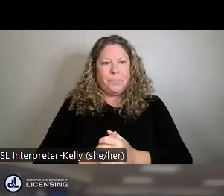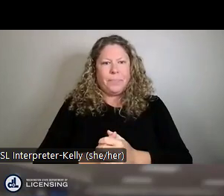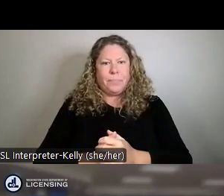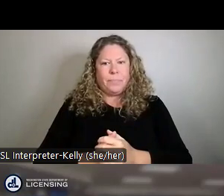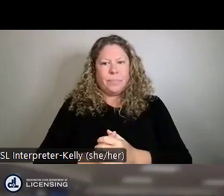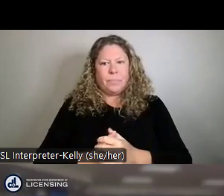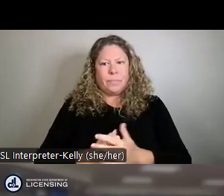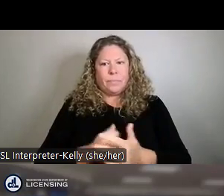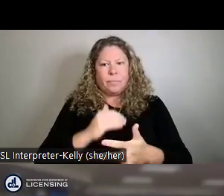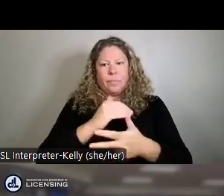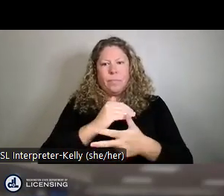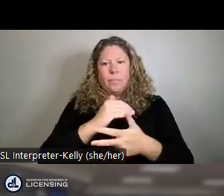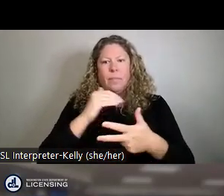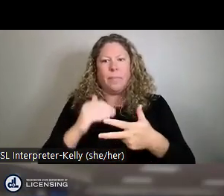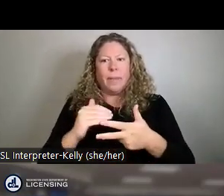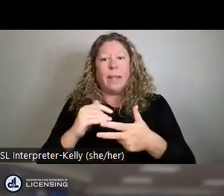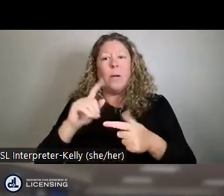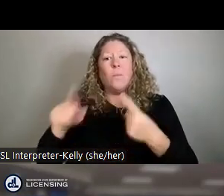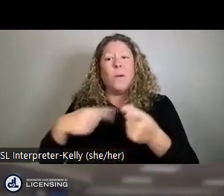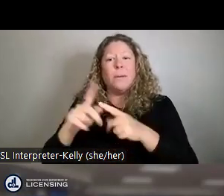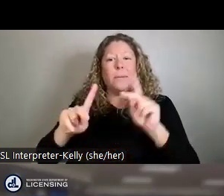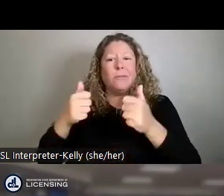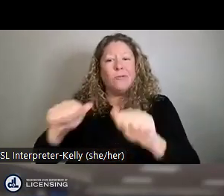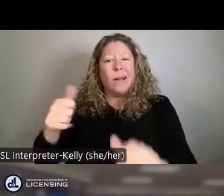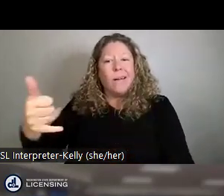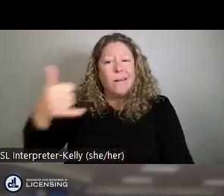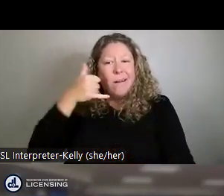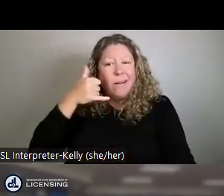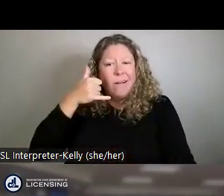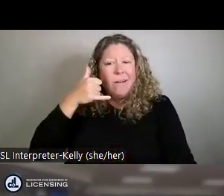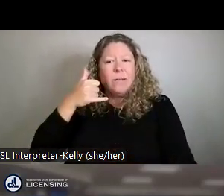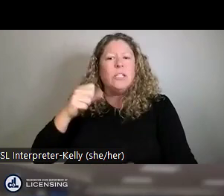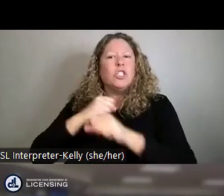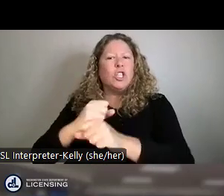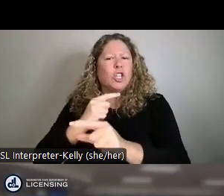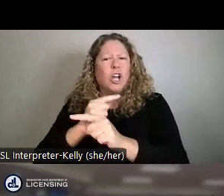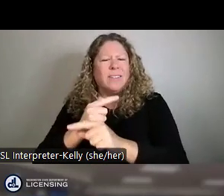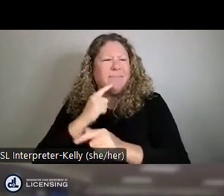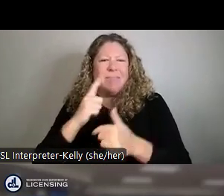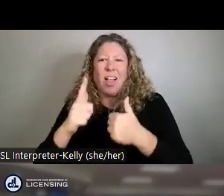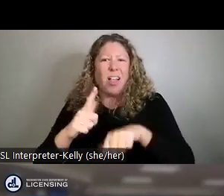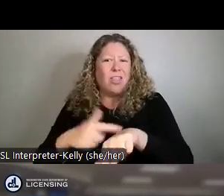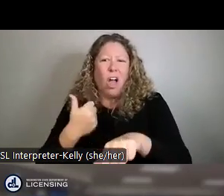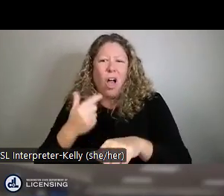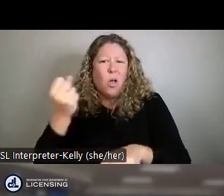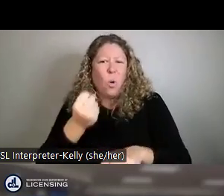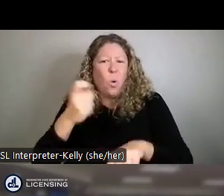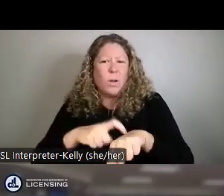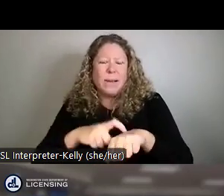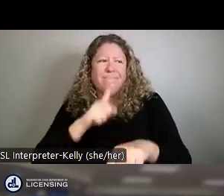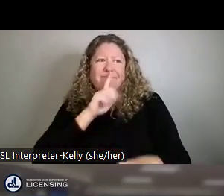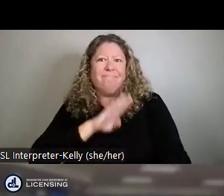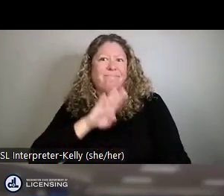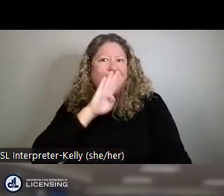When it came to trying to reach us by phone, security guard customers had been telling us that long hold times were frustrating and